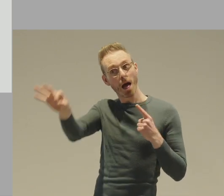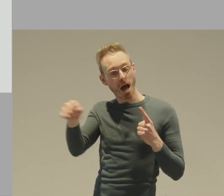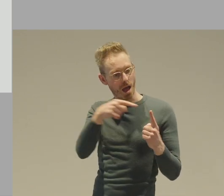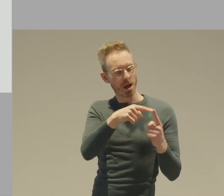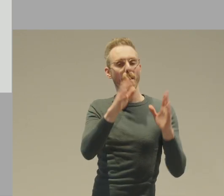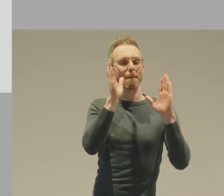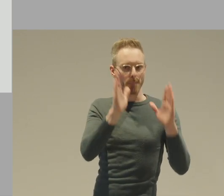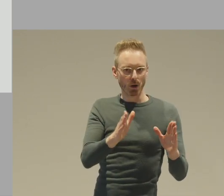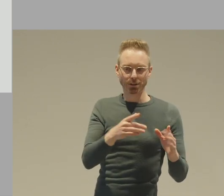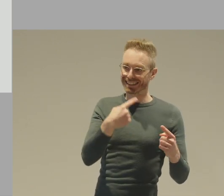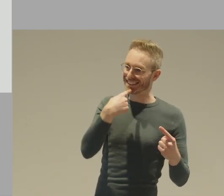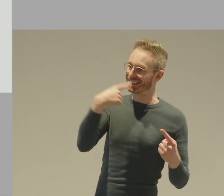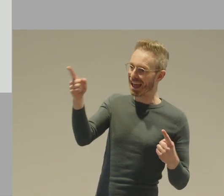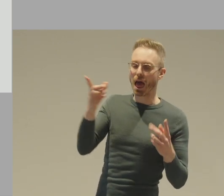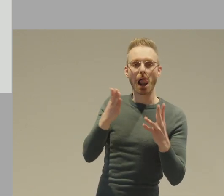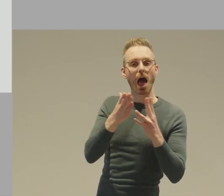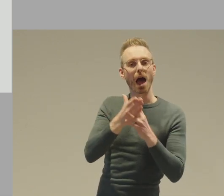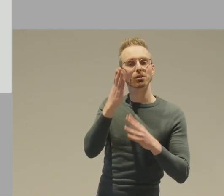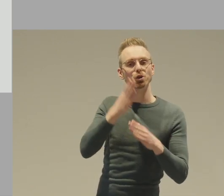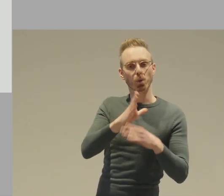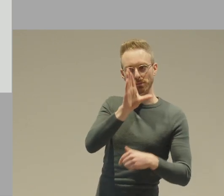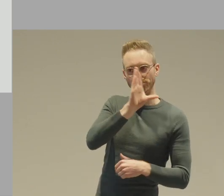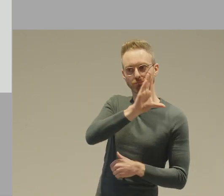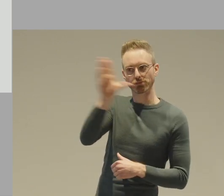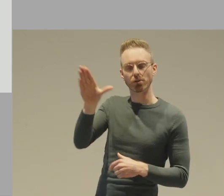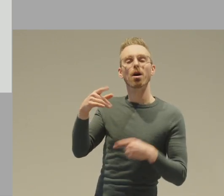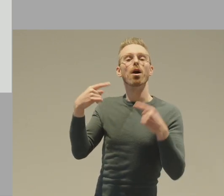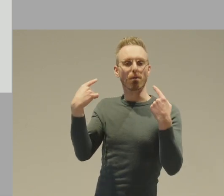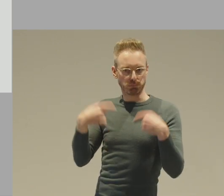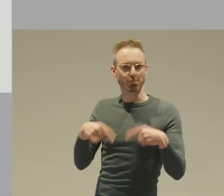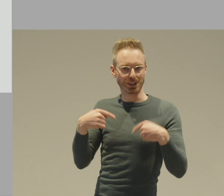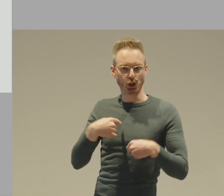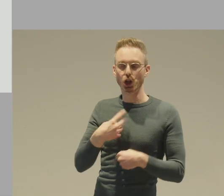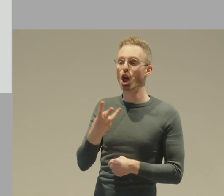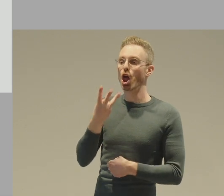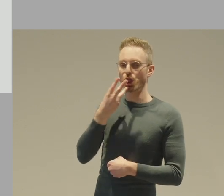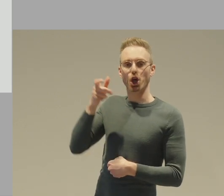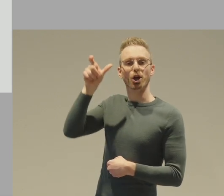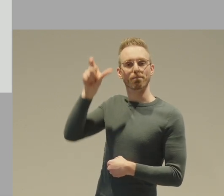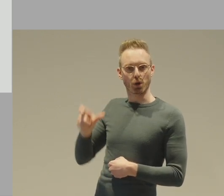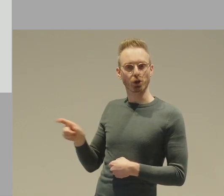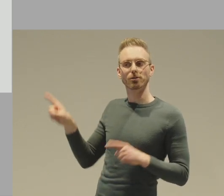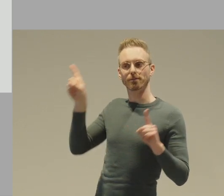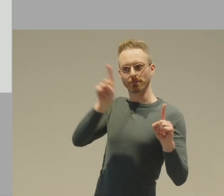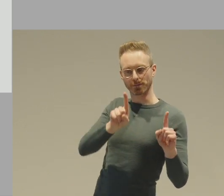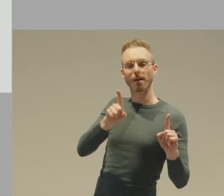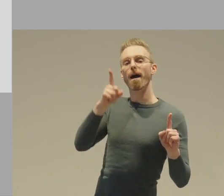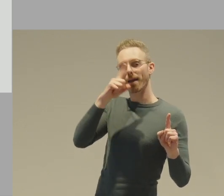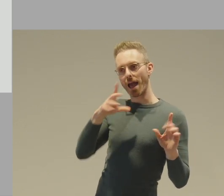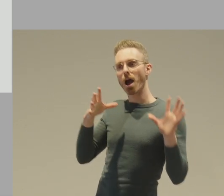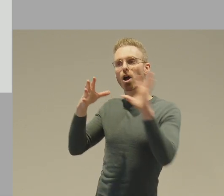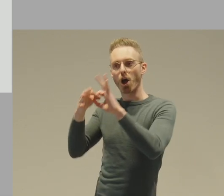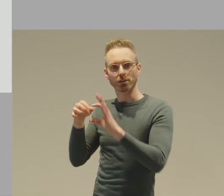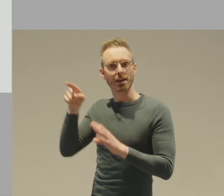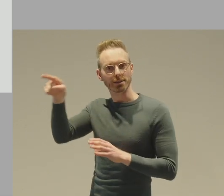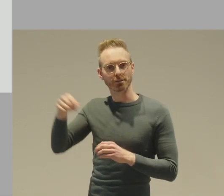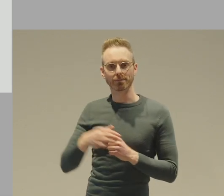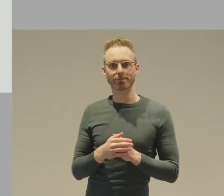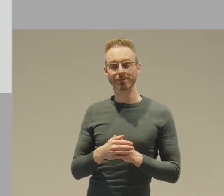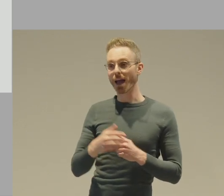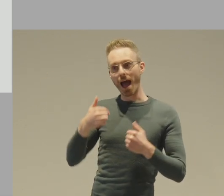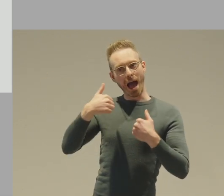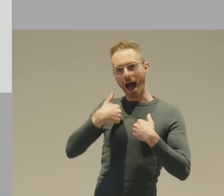permission directly. I cannot contact Access to Work and say, Charlene would like me to make an Access to Work application for her. Please let